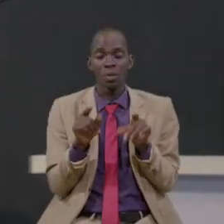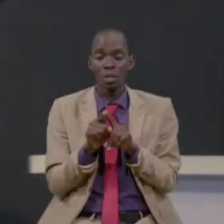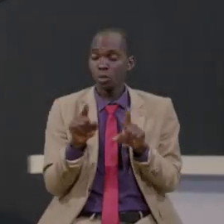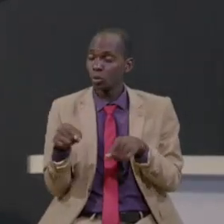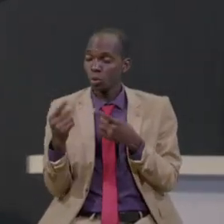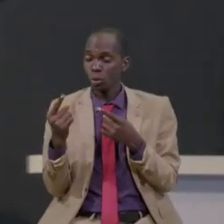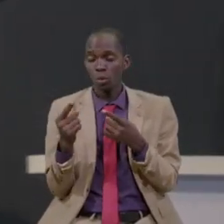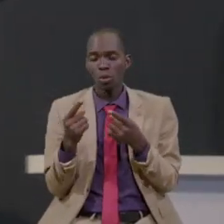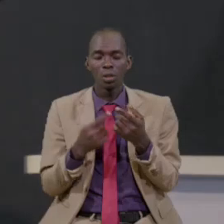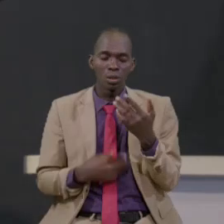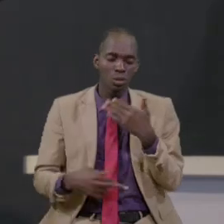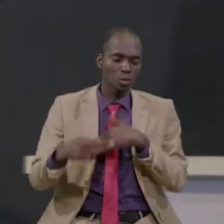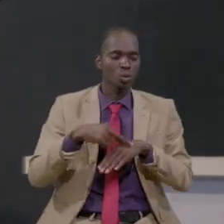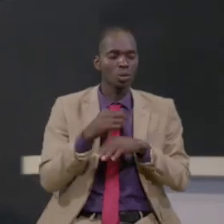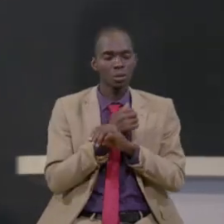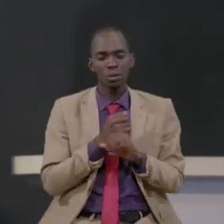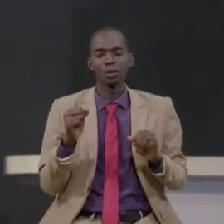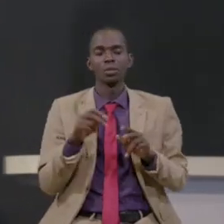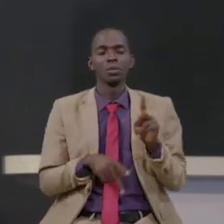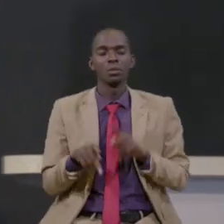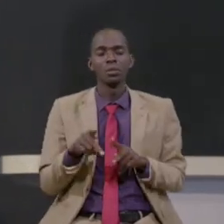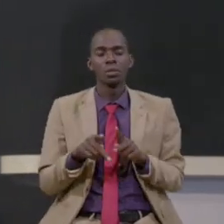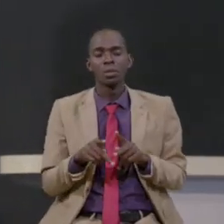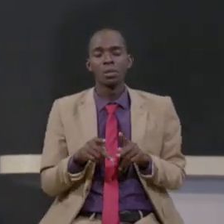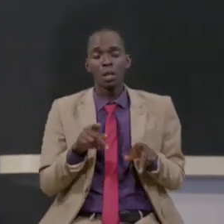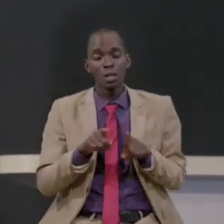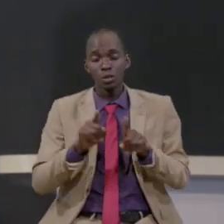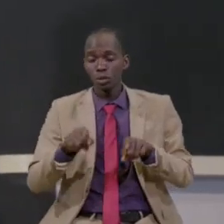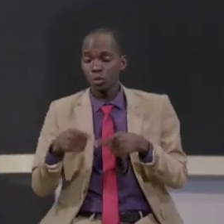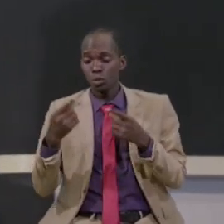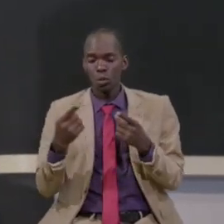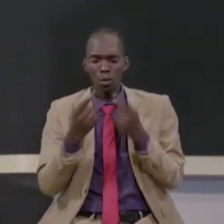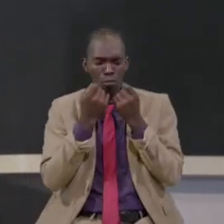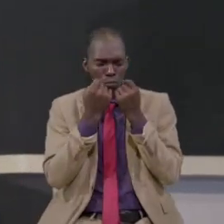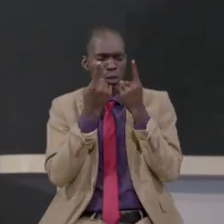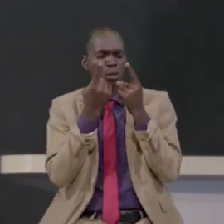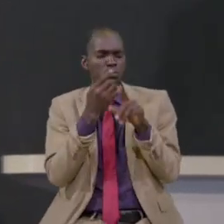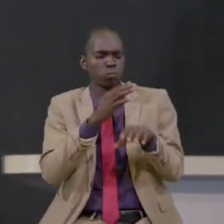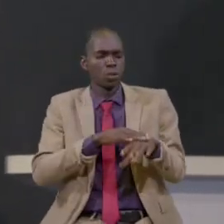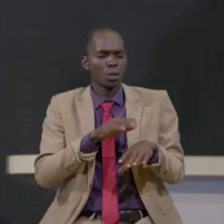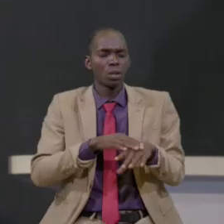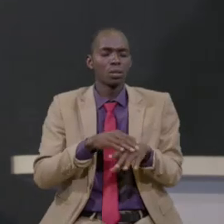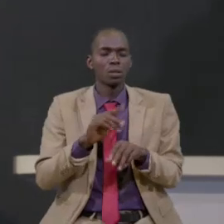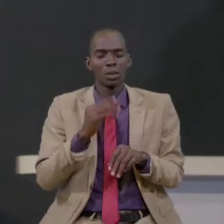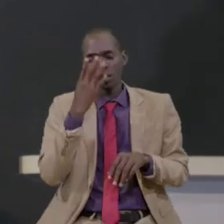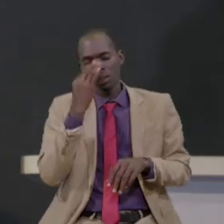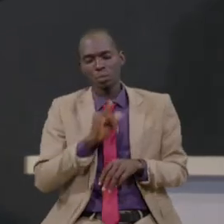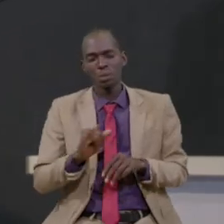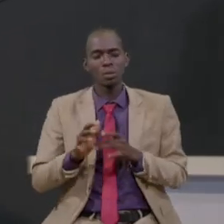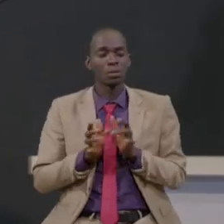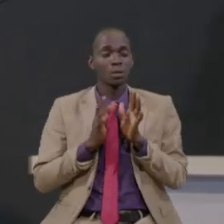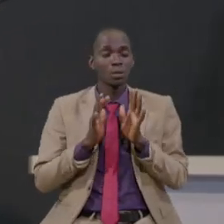restore. As you go, awaken. As you go, nourish